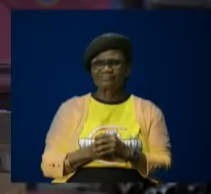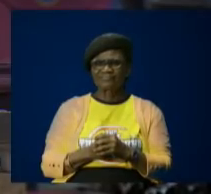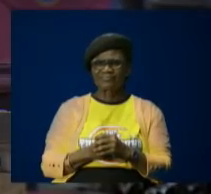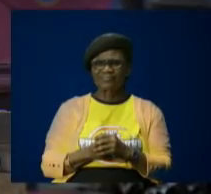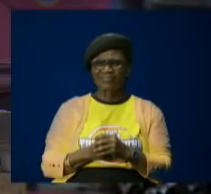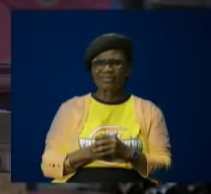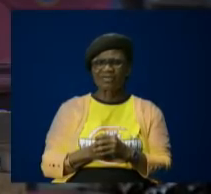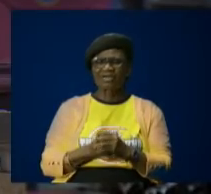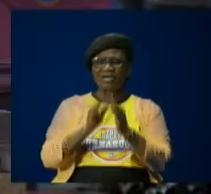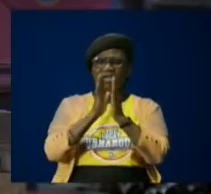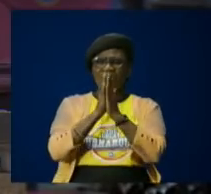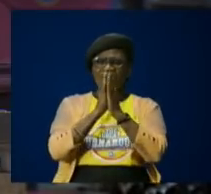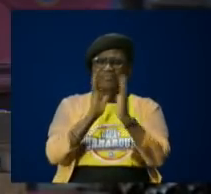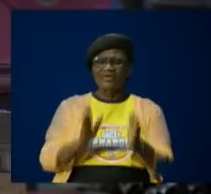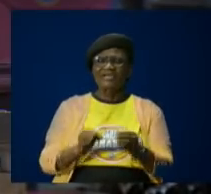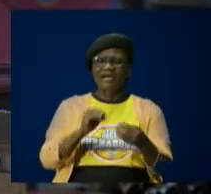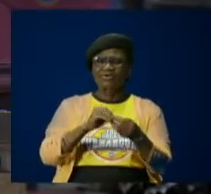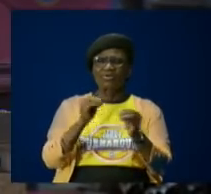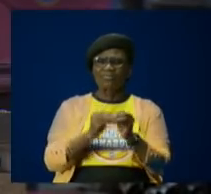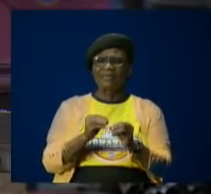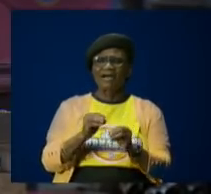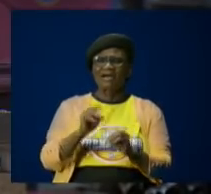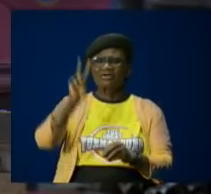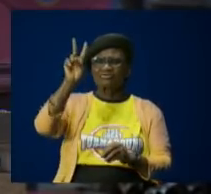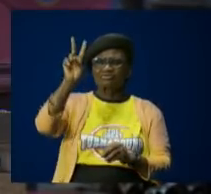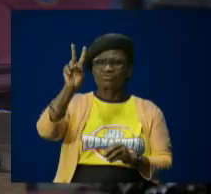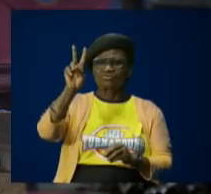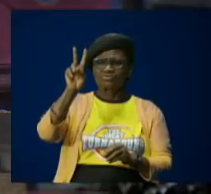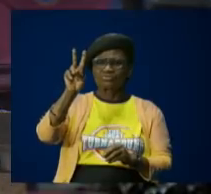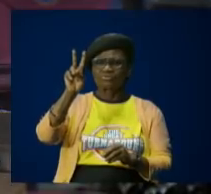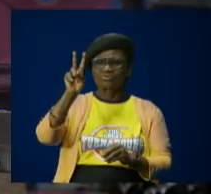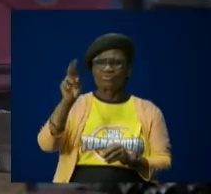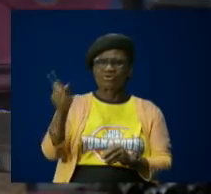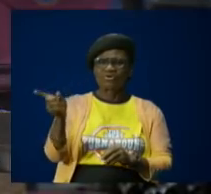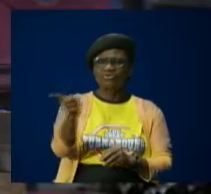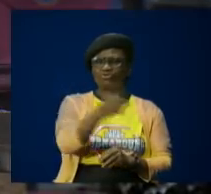Prayer number two, you want to thank God